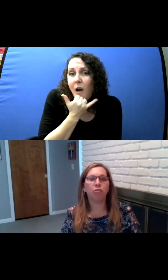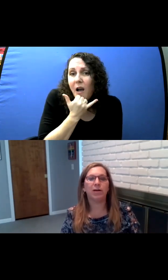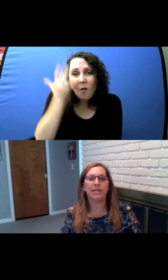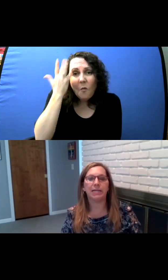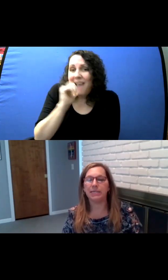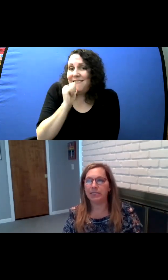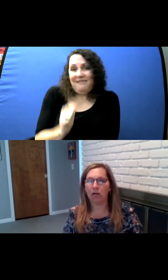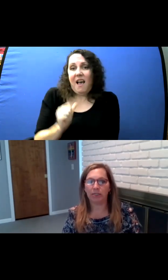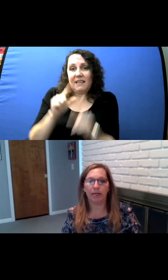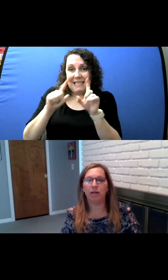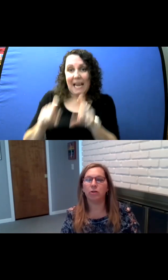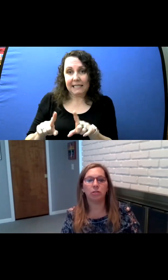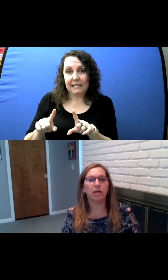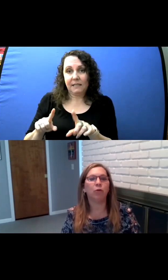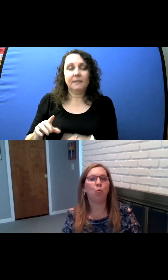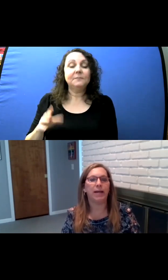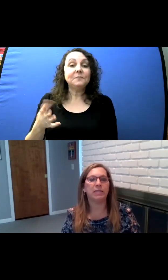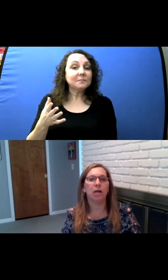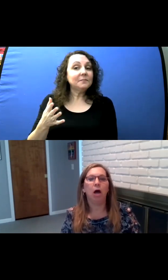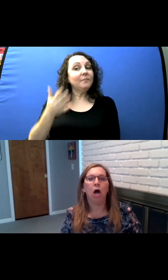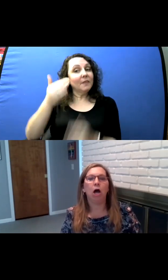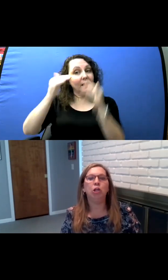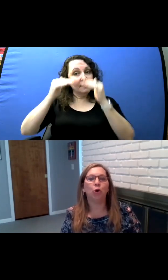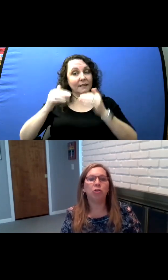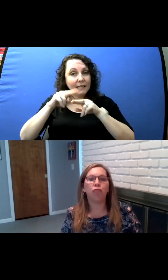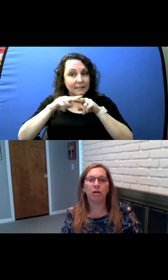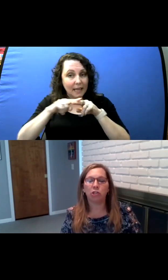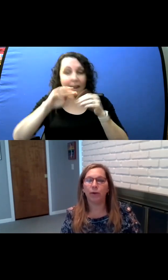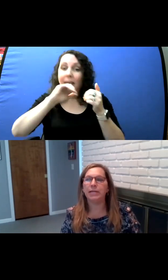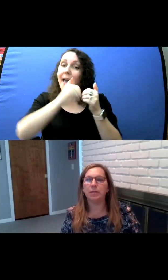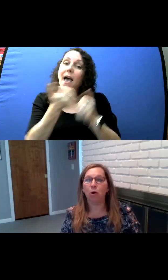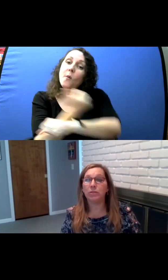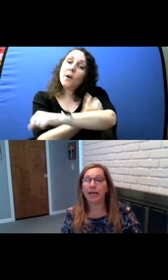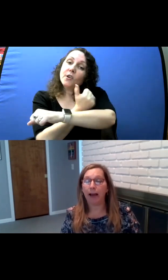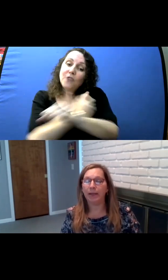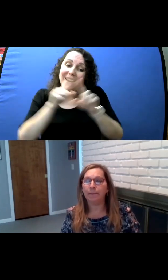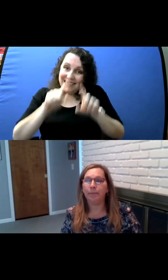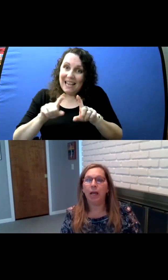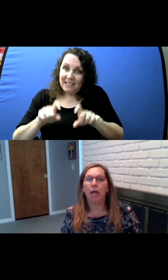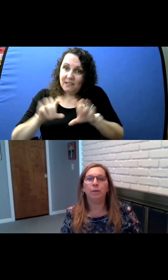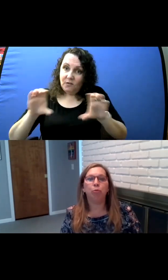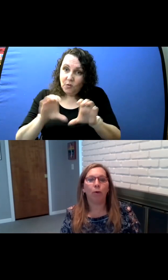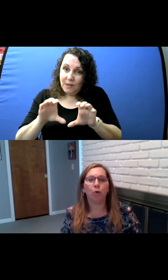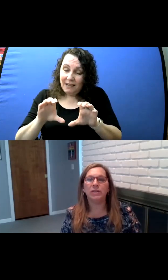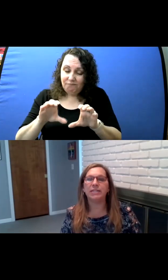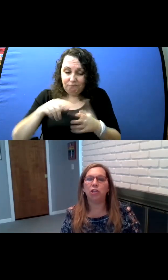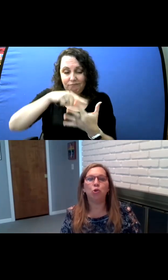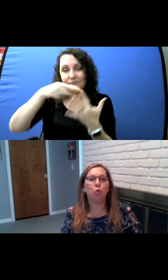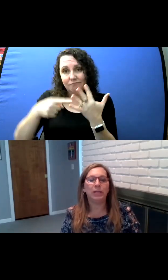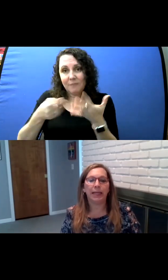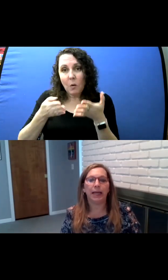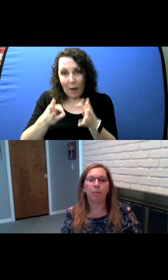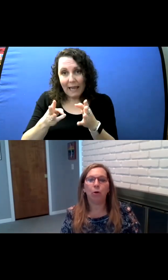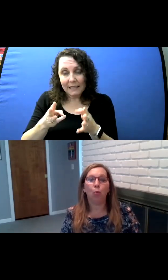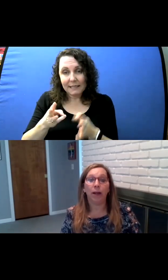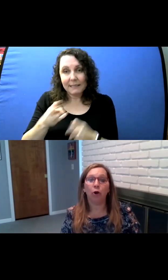So how are drug tests conducted? There's several ways. A urine drug screen is the most common. An employer will send you